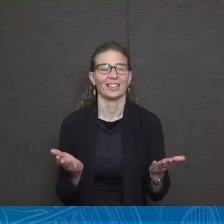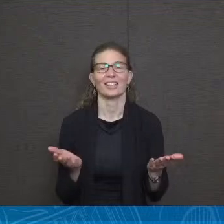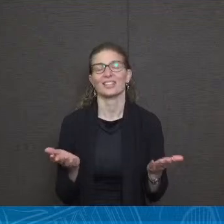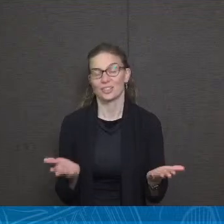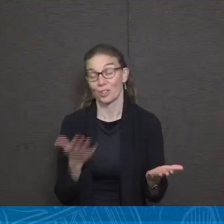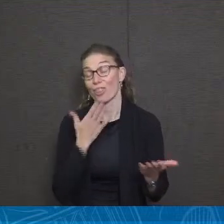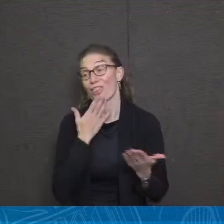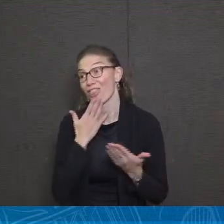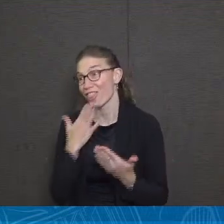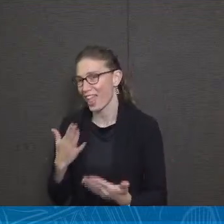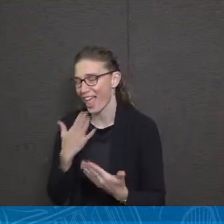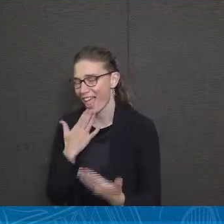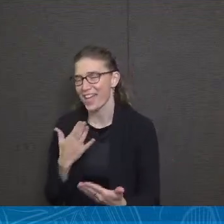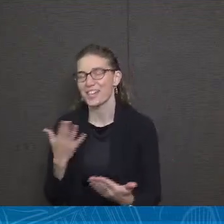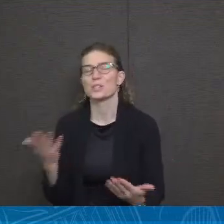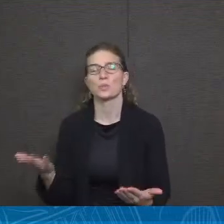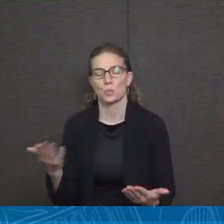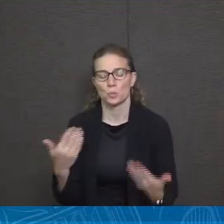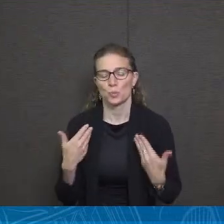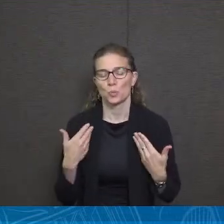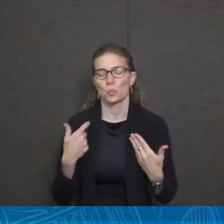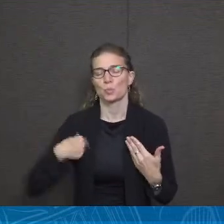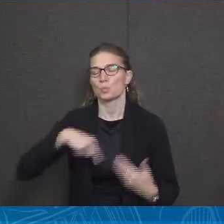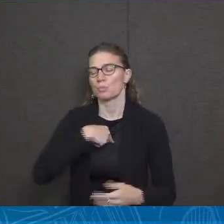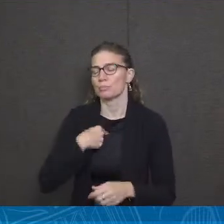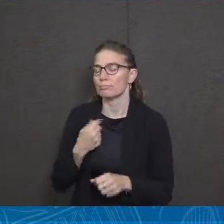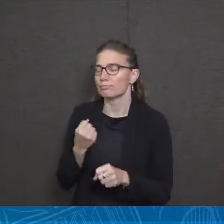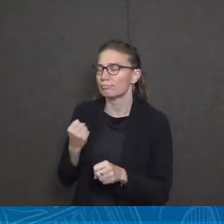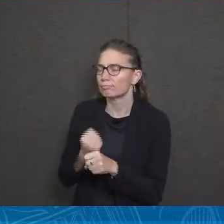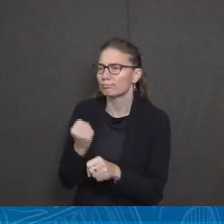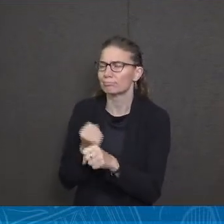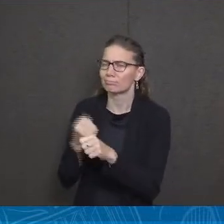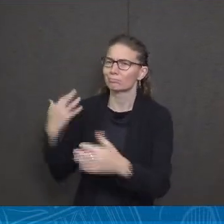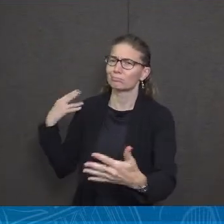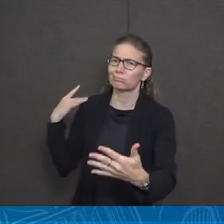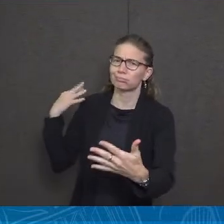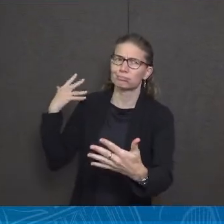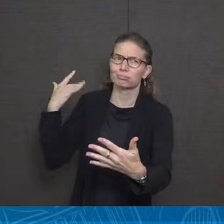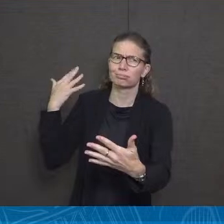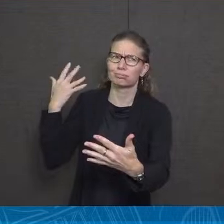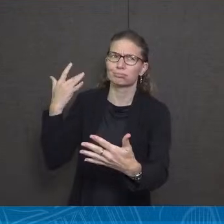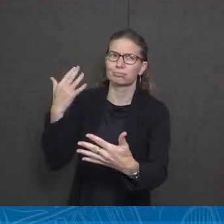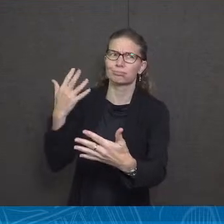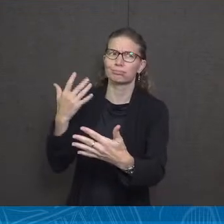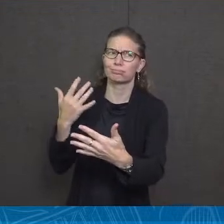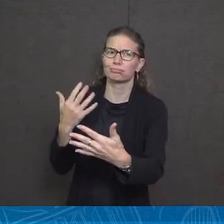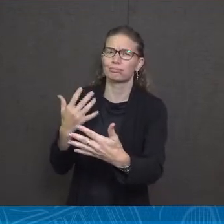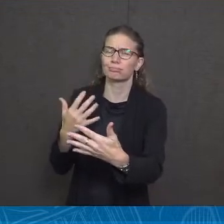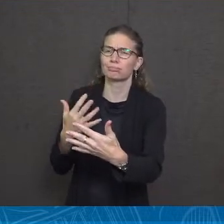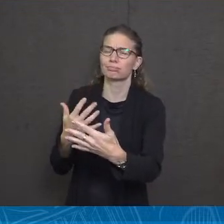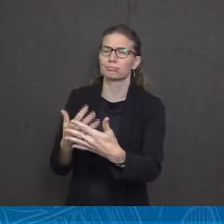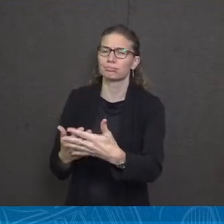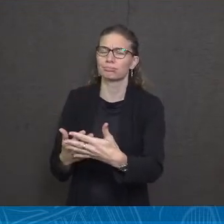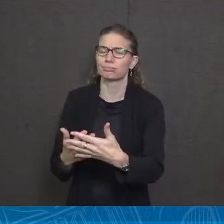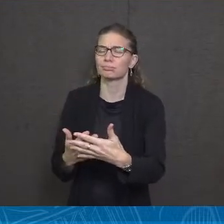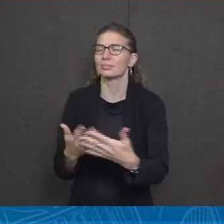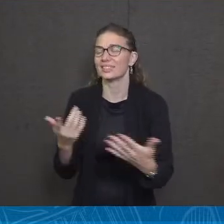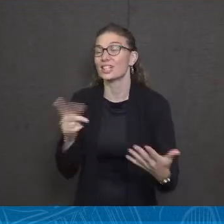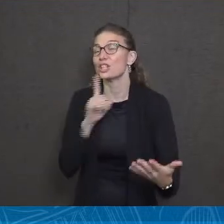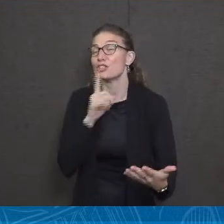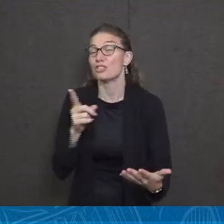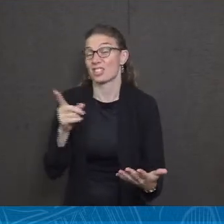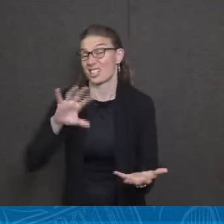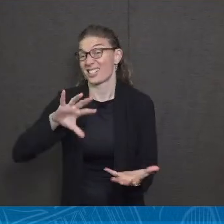the IFRC has been working on for such a long time. So we call it disaster